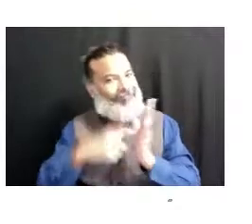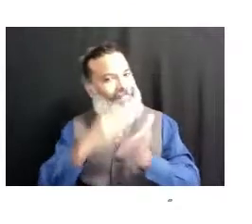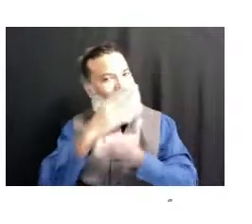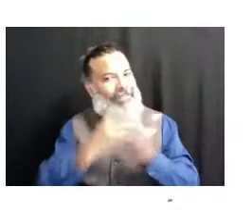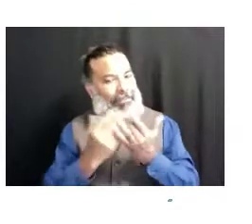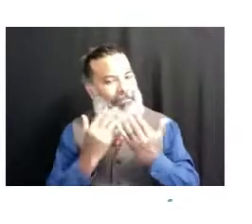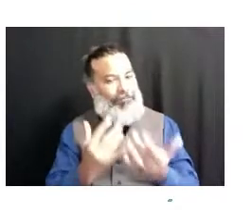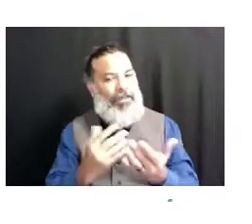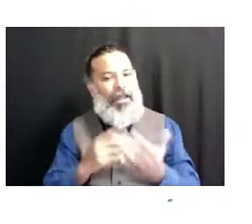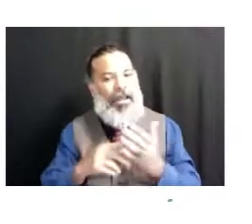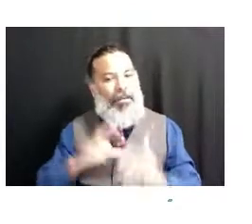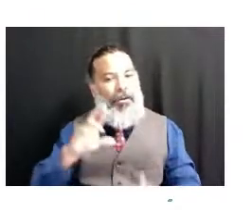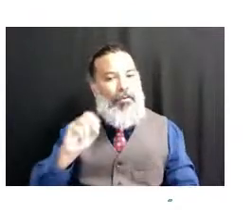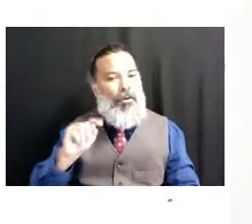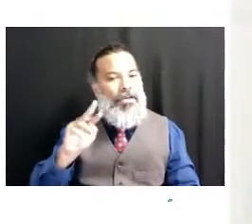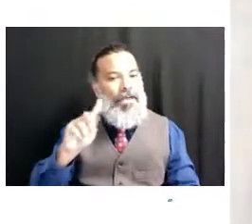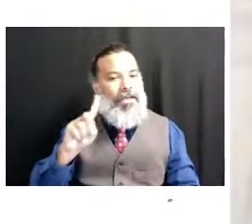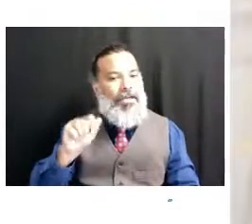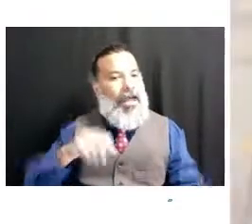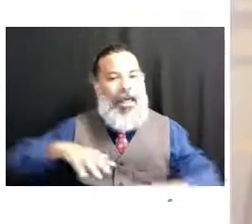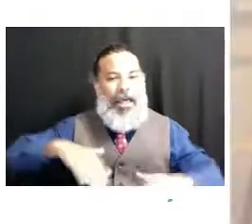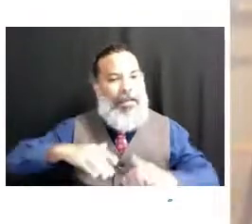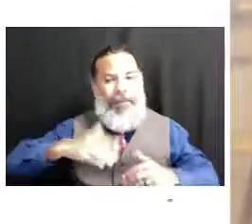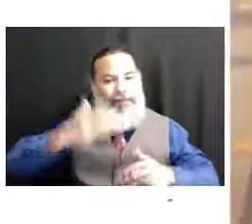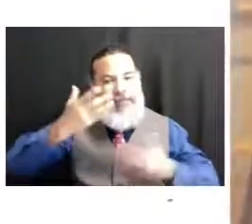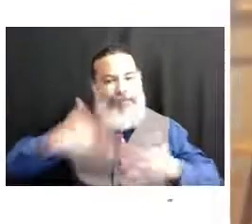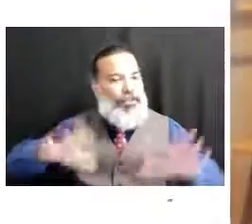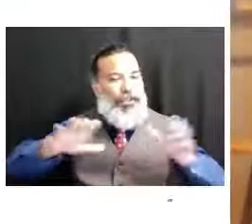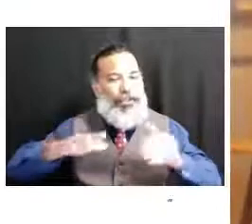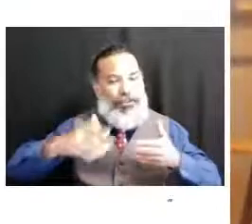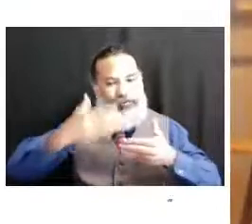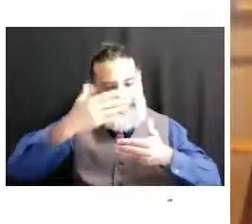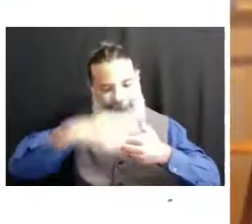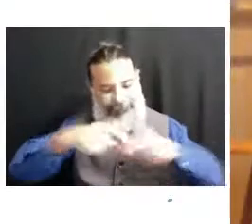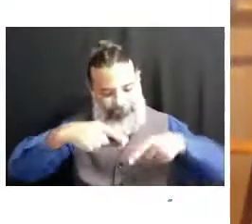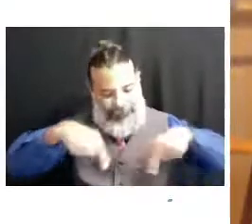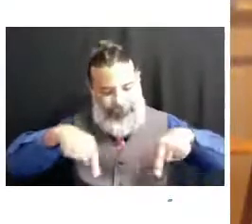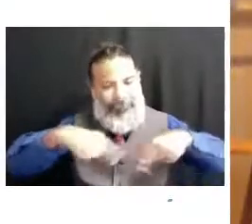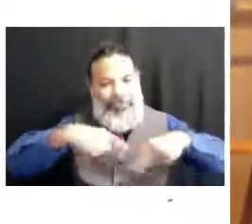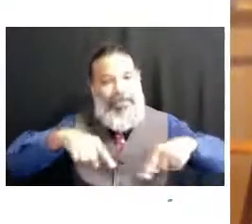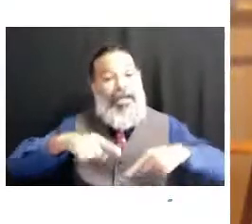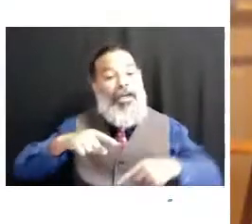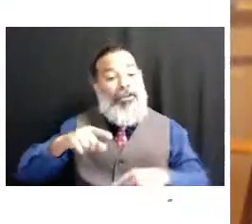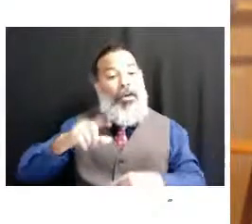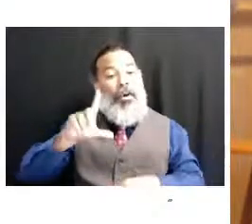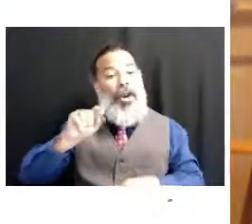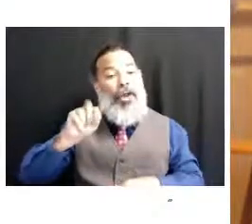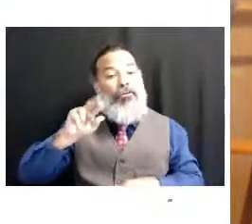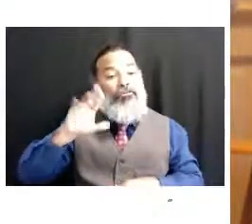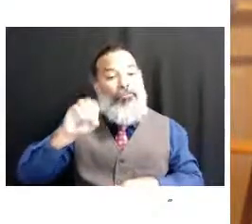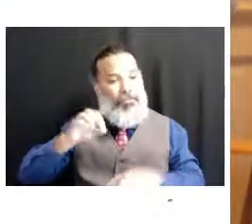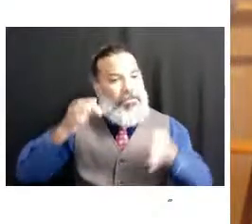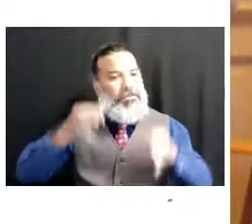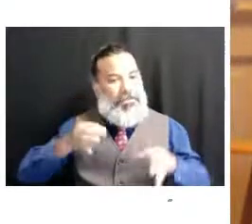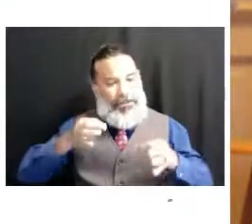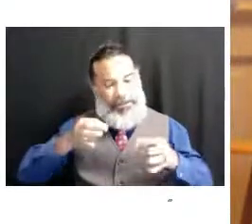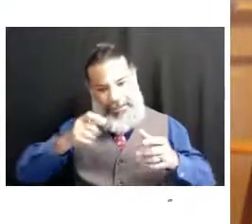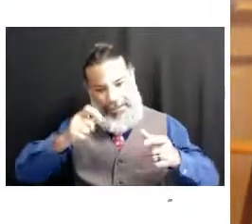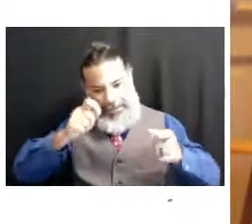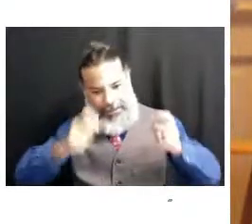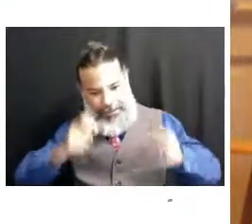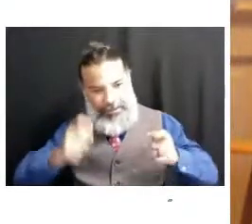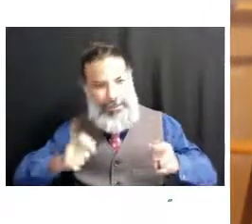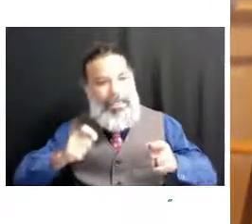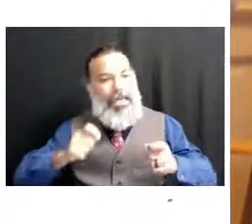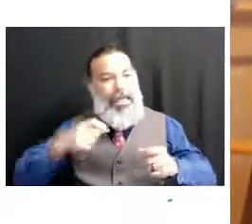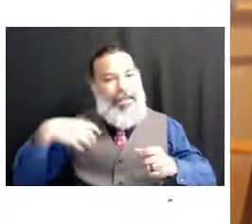the famous rotunda is not finished. Latrobe set about the business of redoing the Capitol.